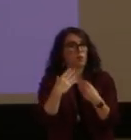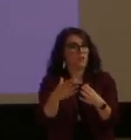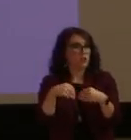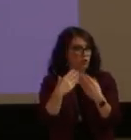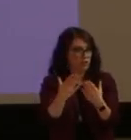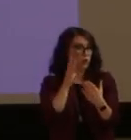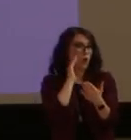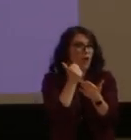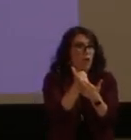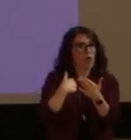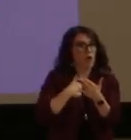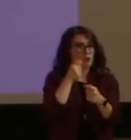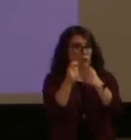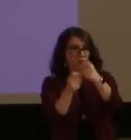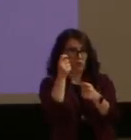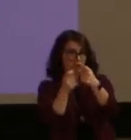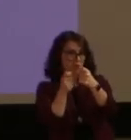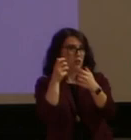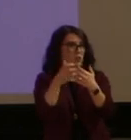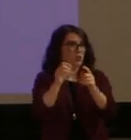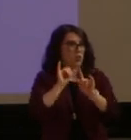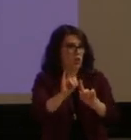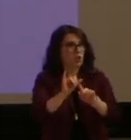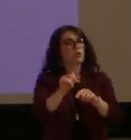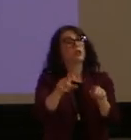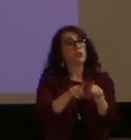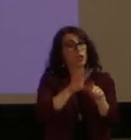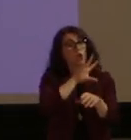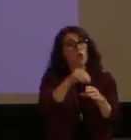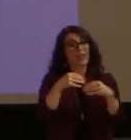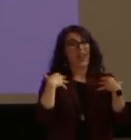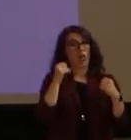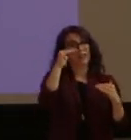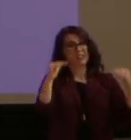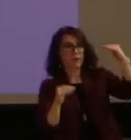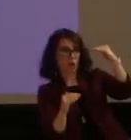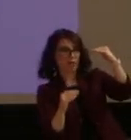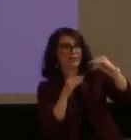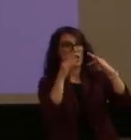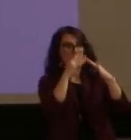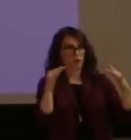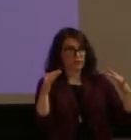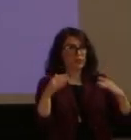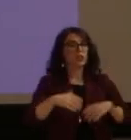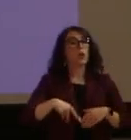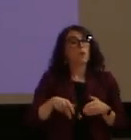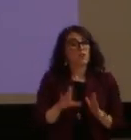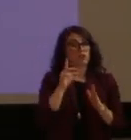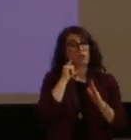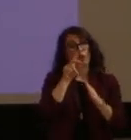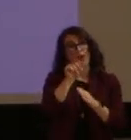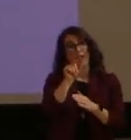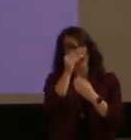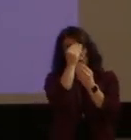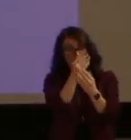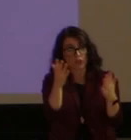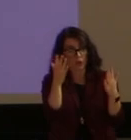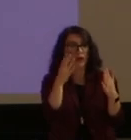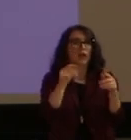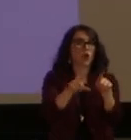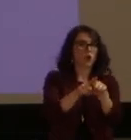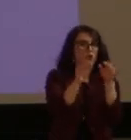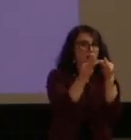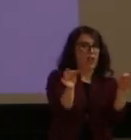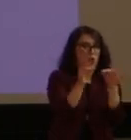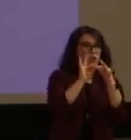PMI, including pervasive language on health disparities and diversity, provisions on data sharing, and really importantly, language about